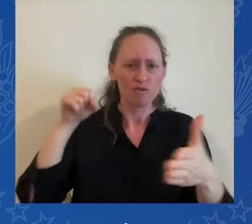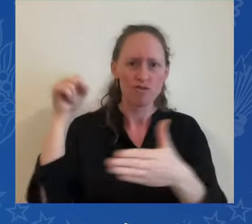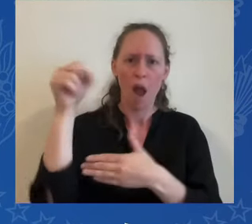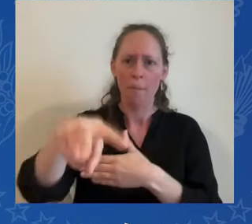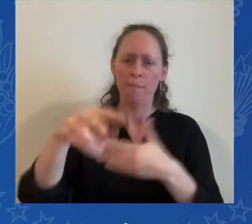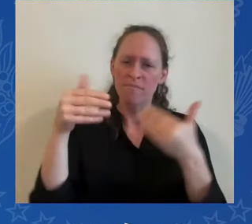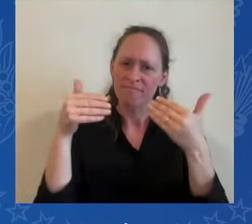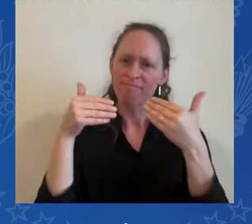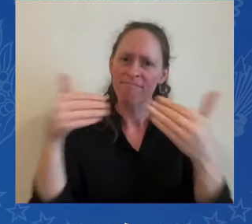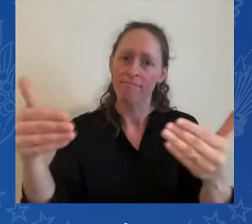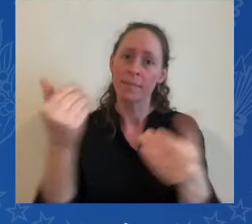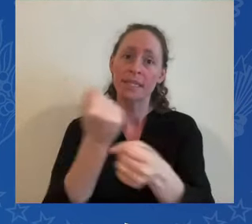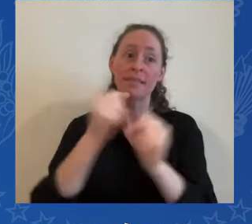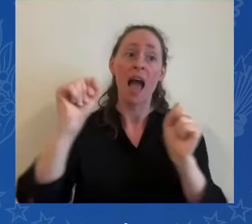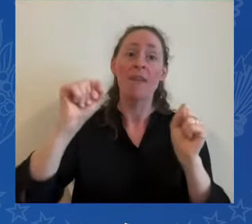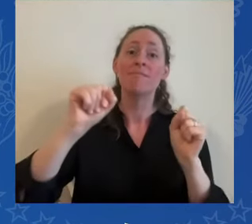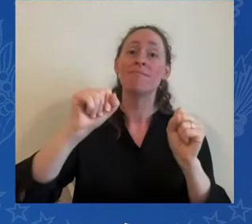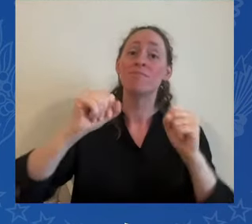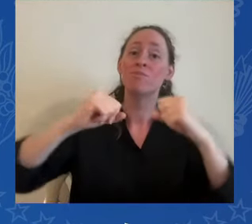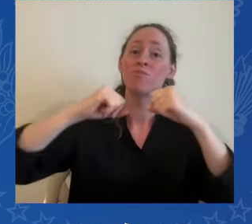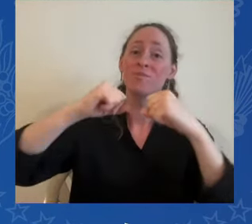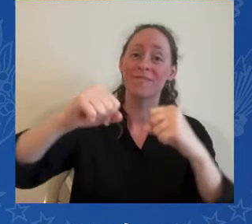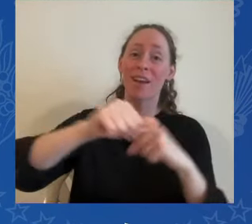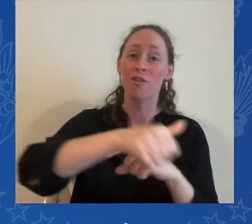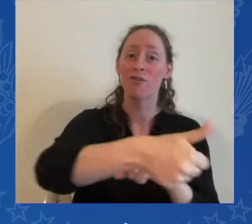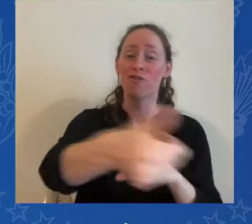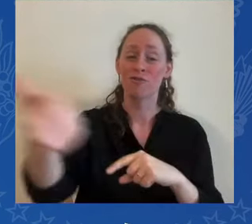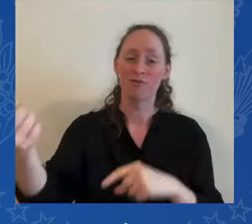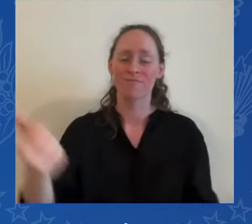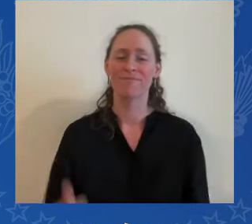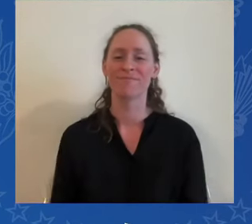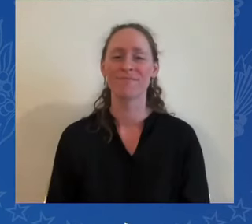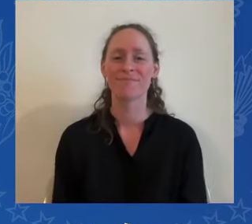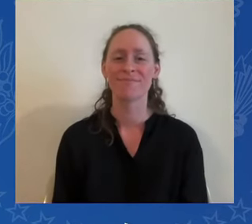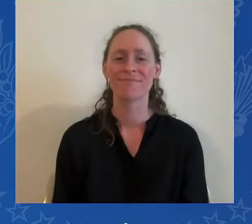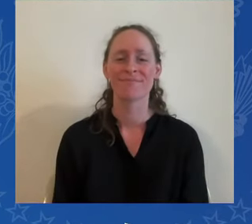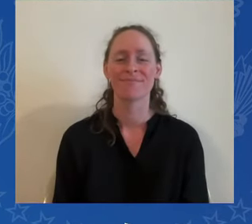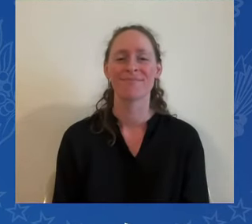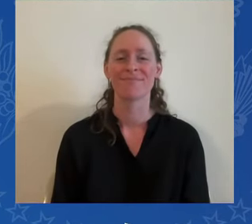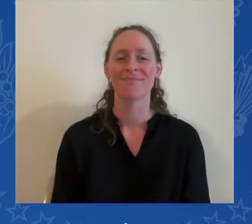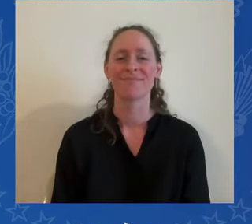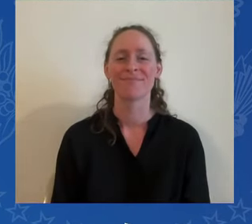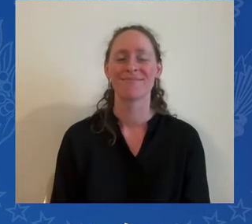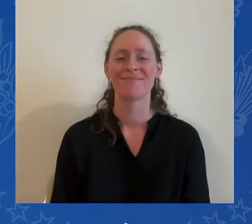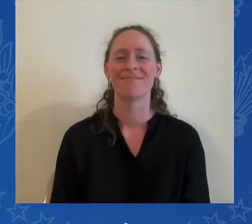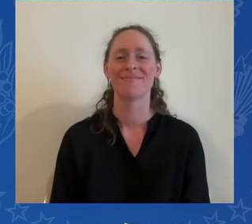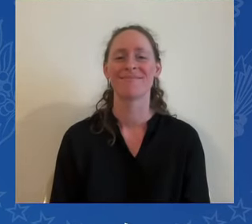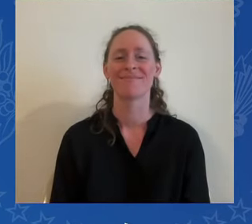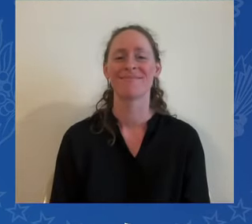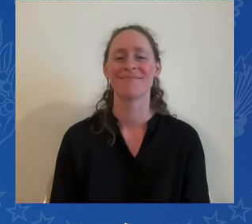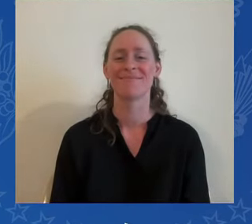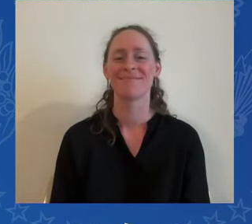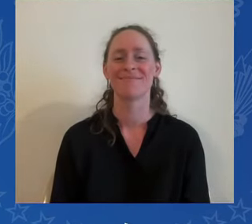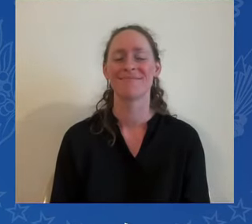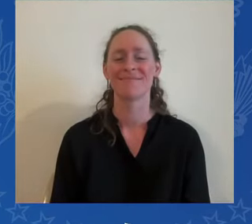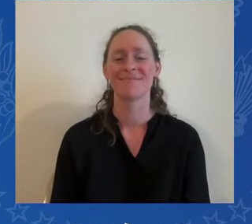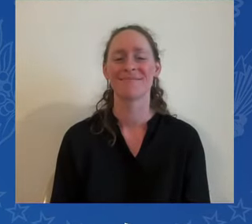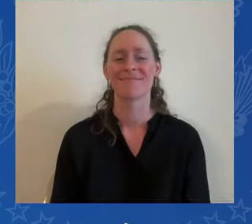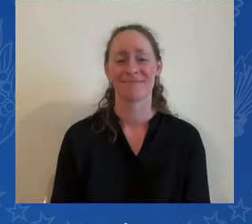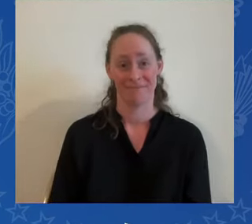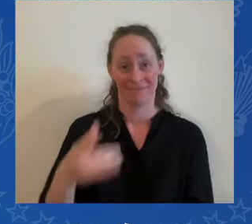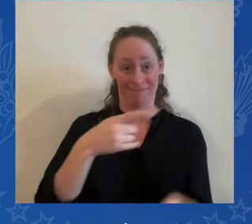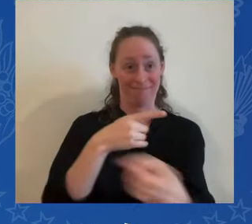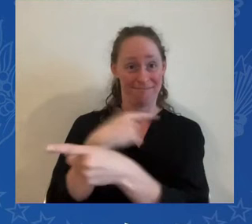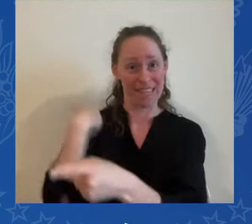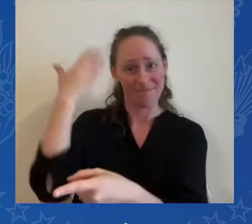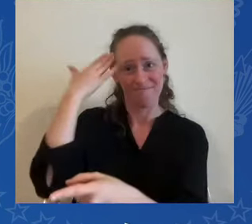the honorees, I don't know all of you, but I do know you. From small towns and big cities,